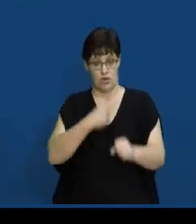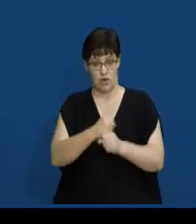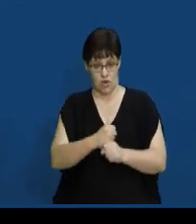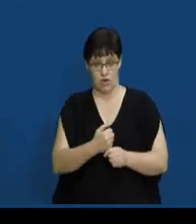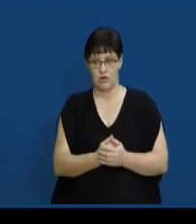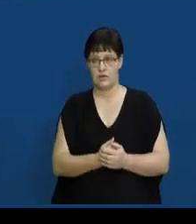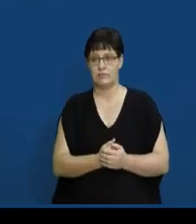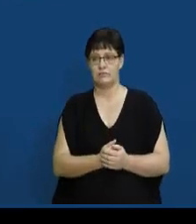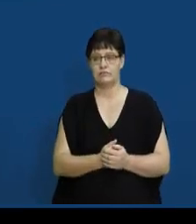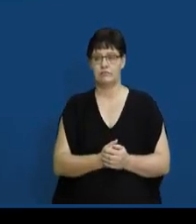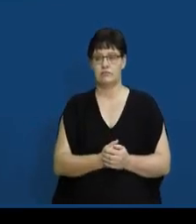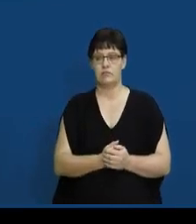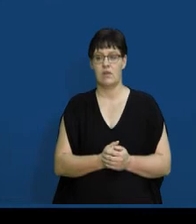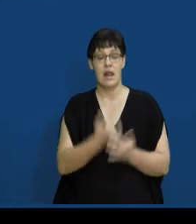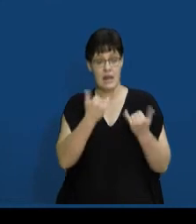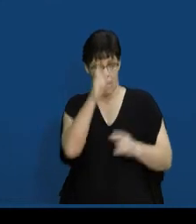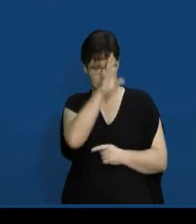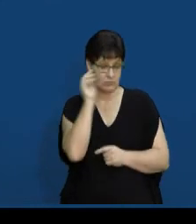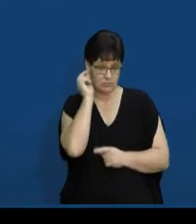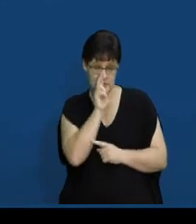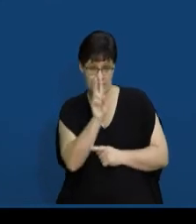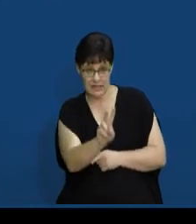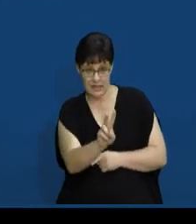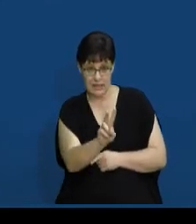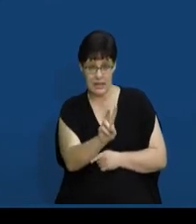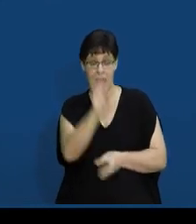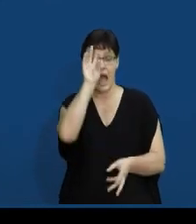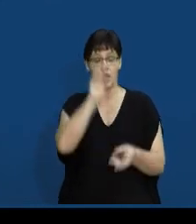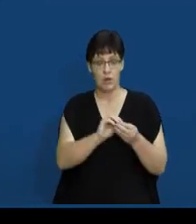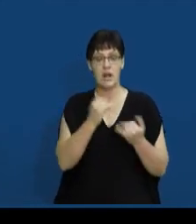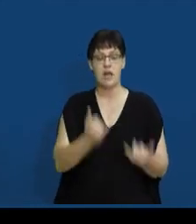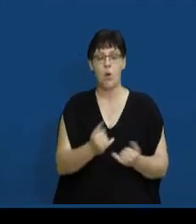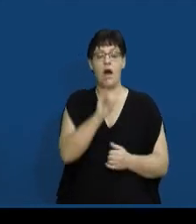And notice now that my accumulated stands at